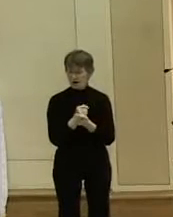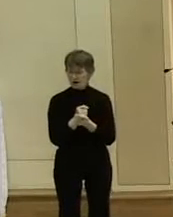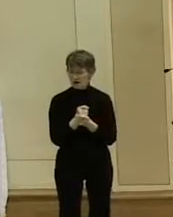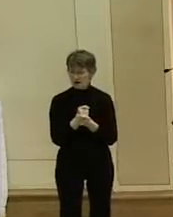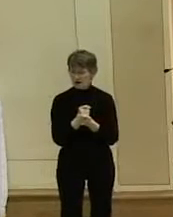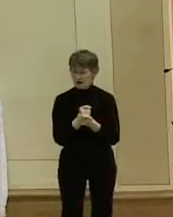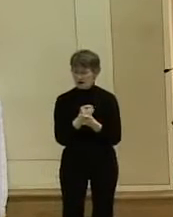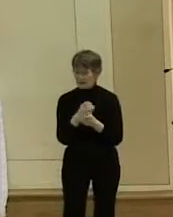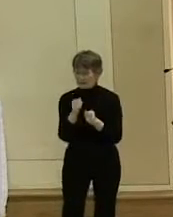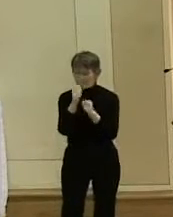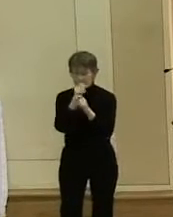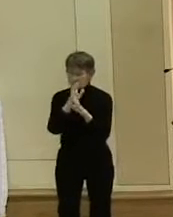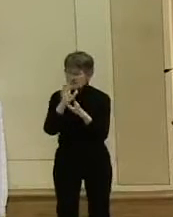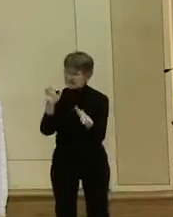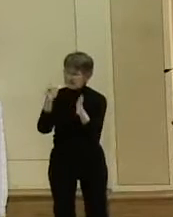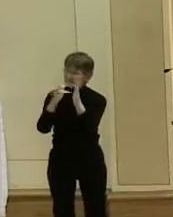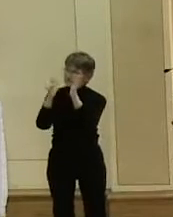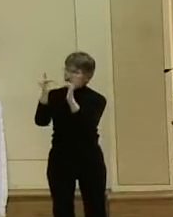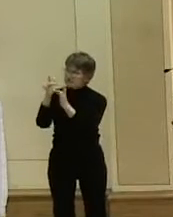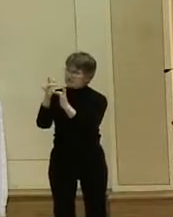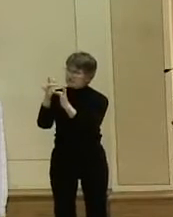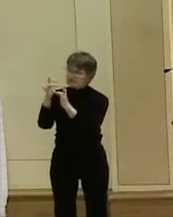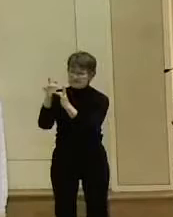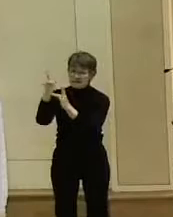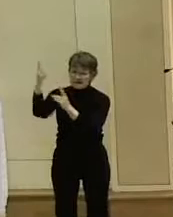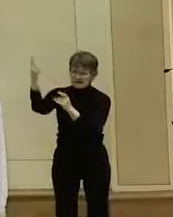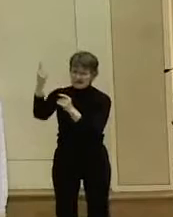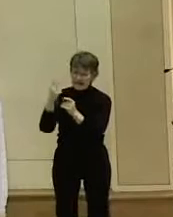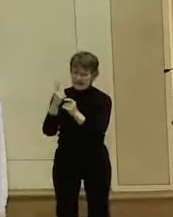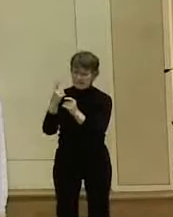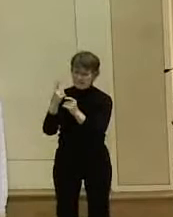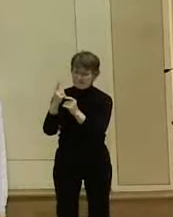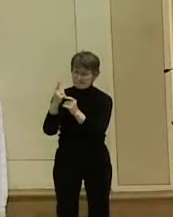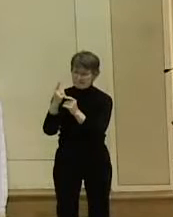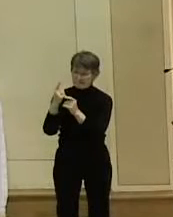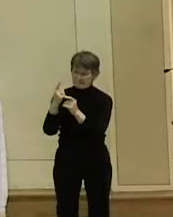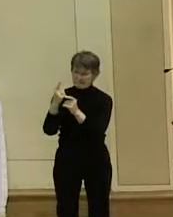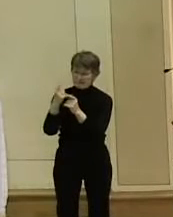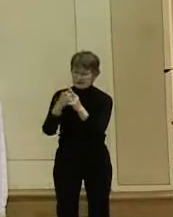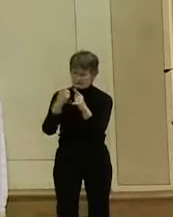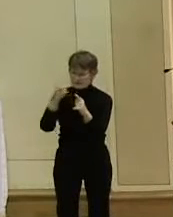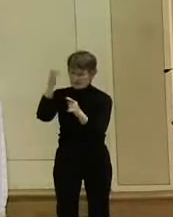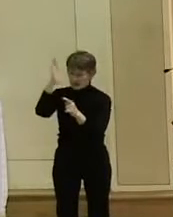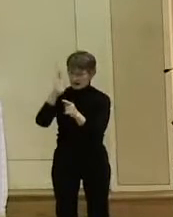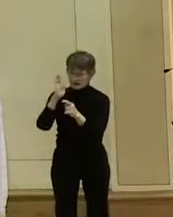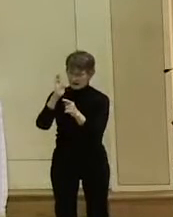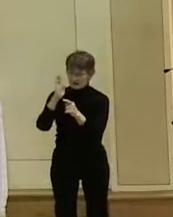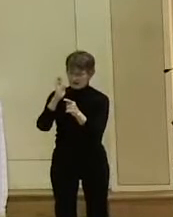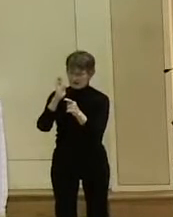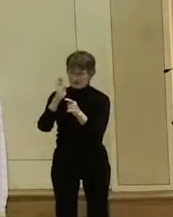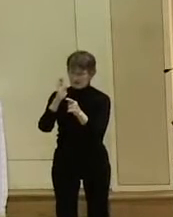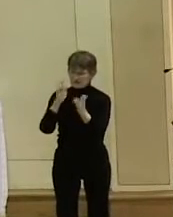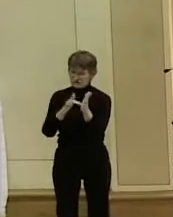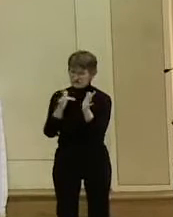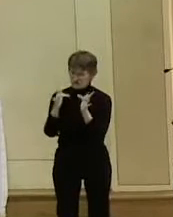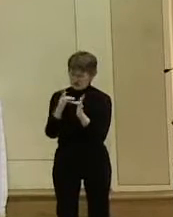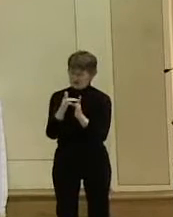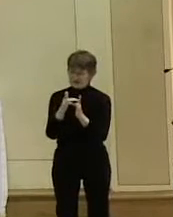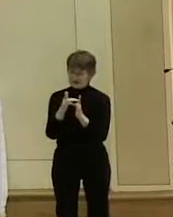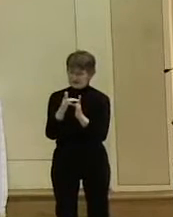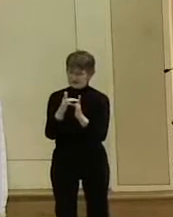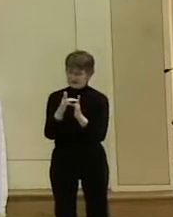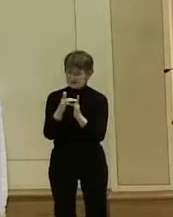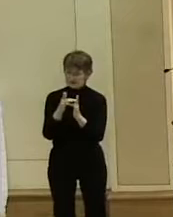says this: blessed is he who comes in the name of the Father, which is Jesus Christ. Here